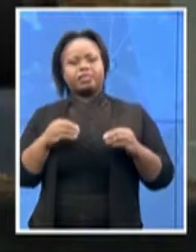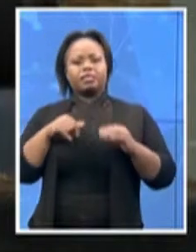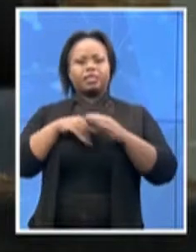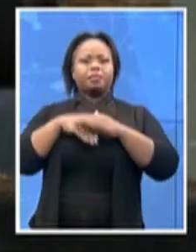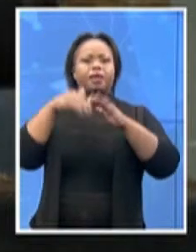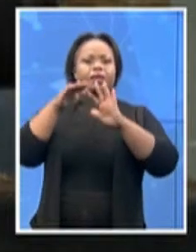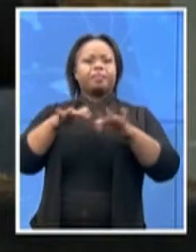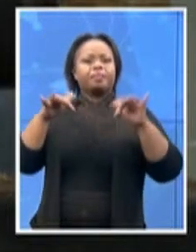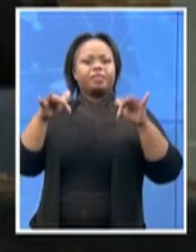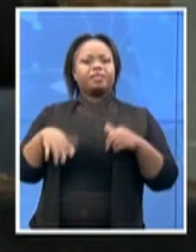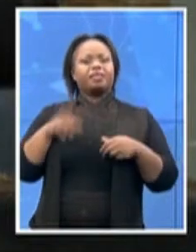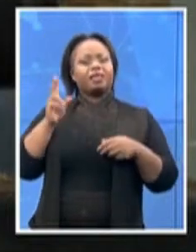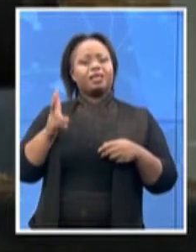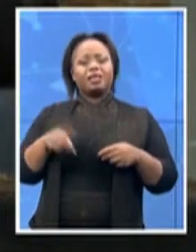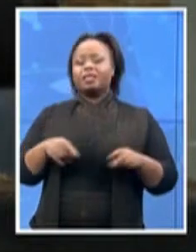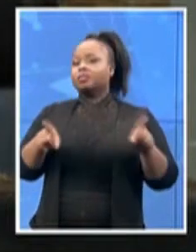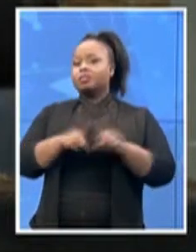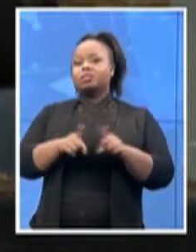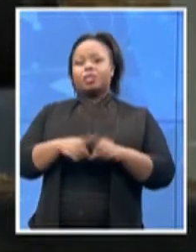President of the Republic.